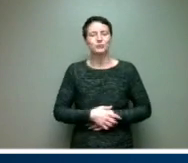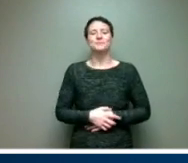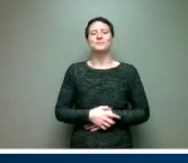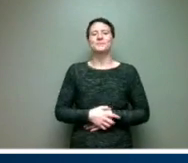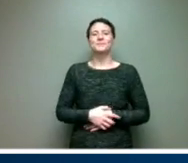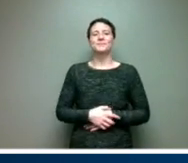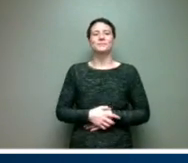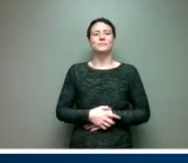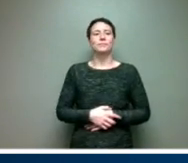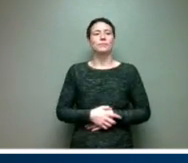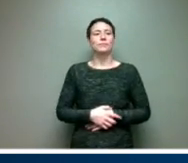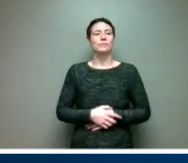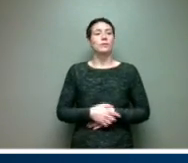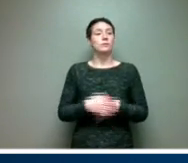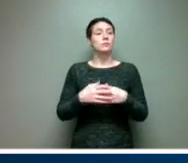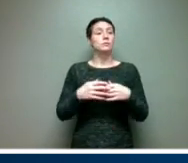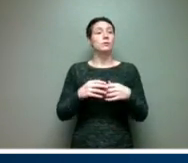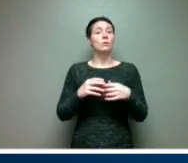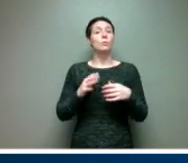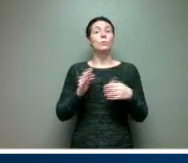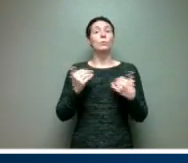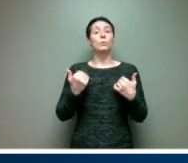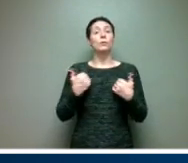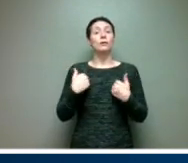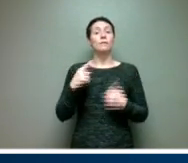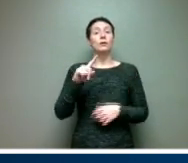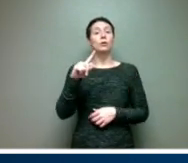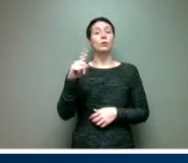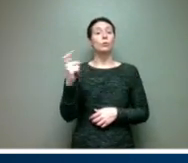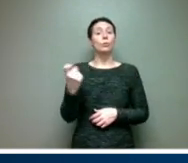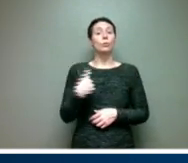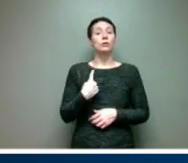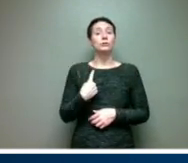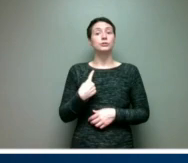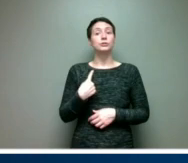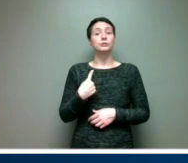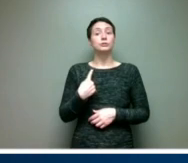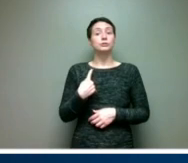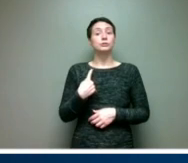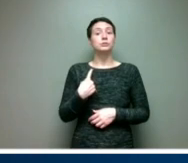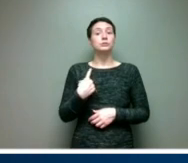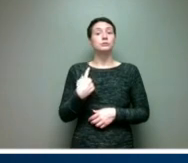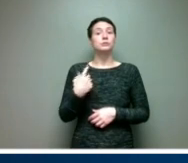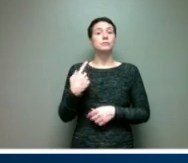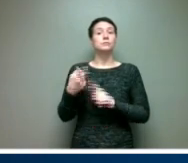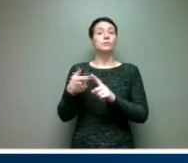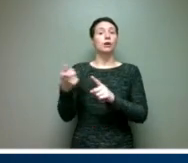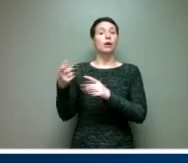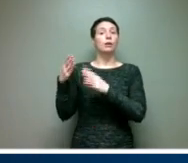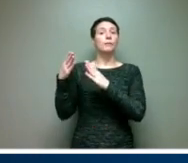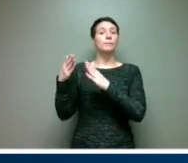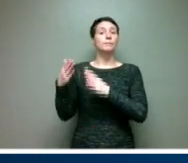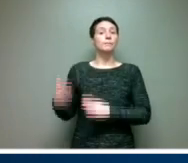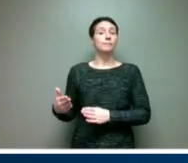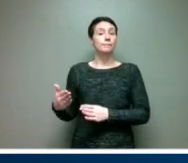start with a question from